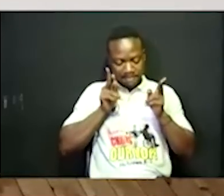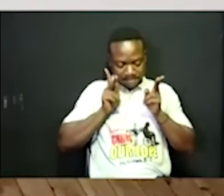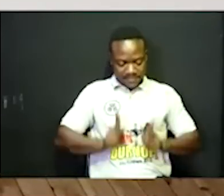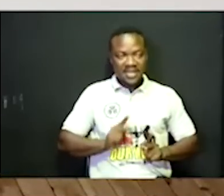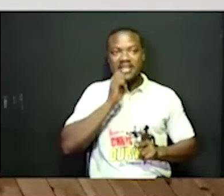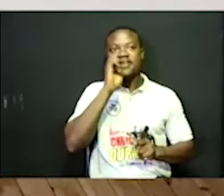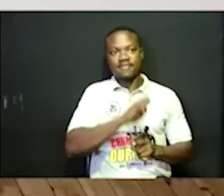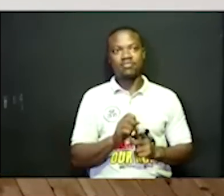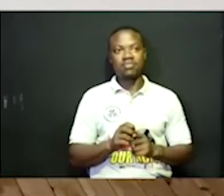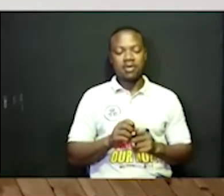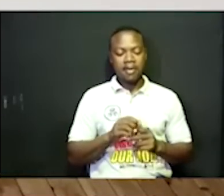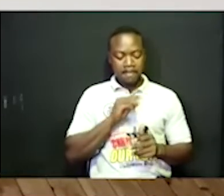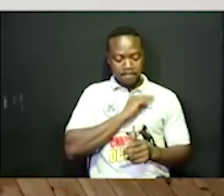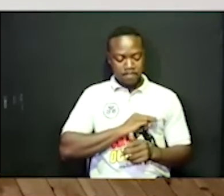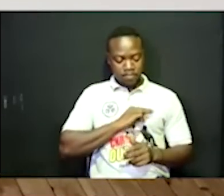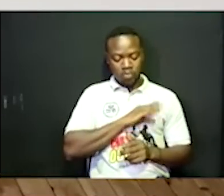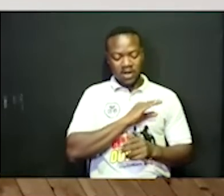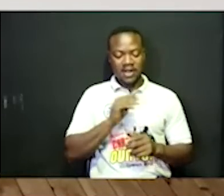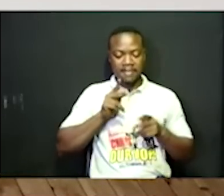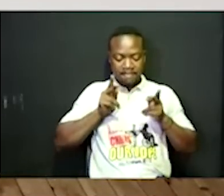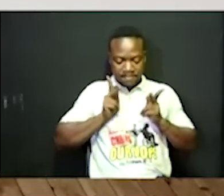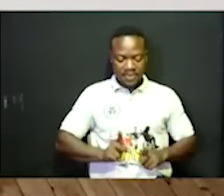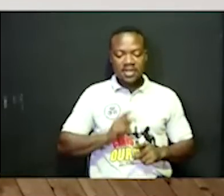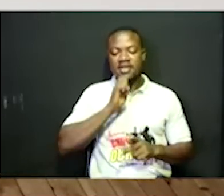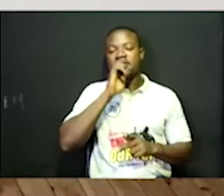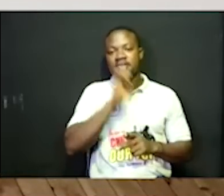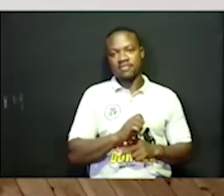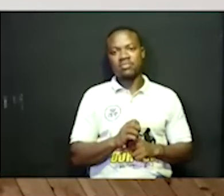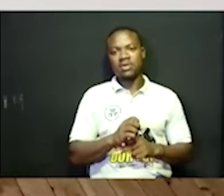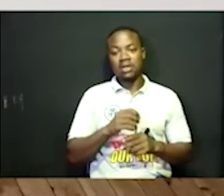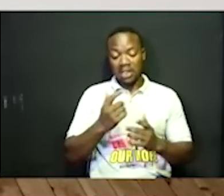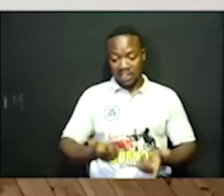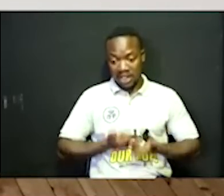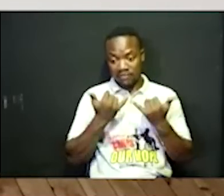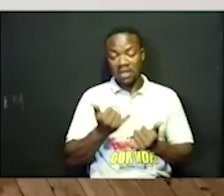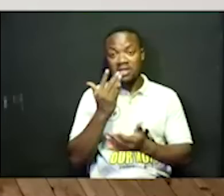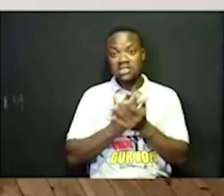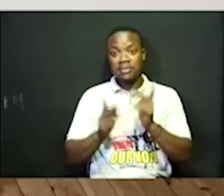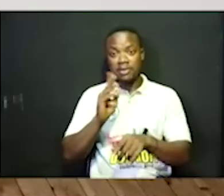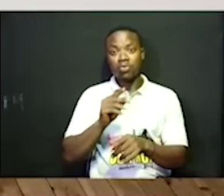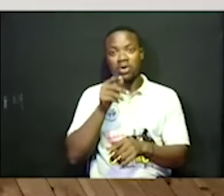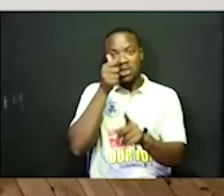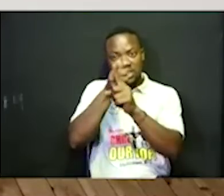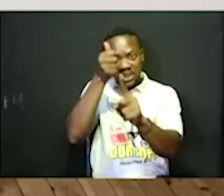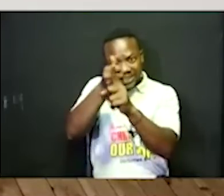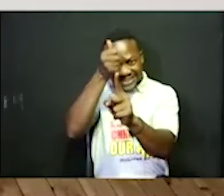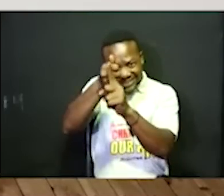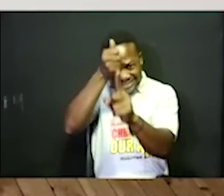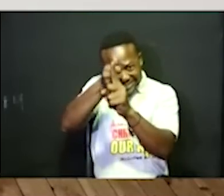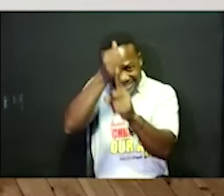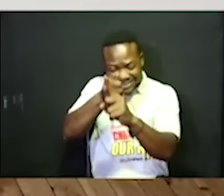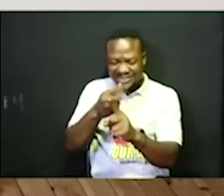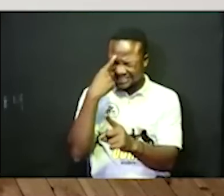So in this life, there are people who are morally evil. Now in